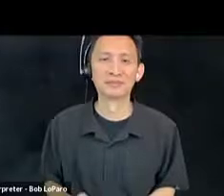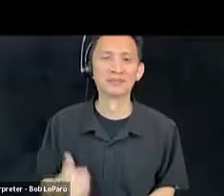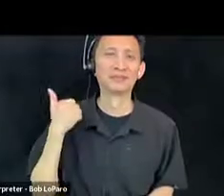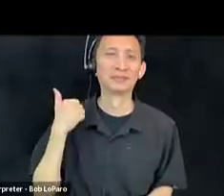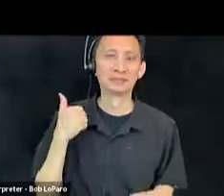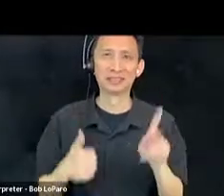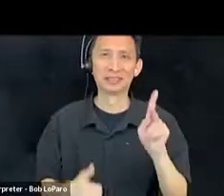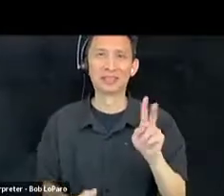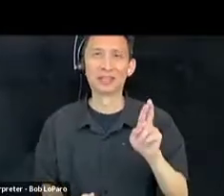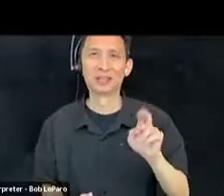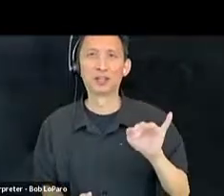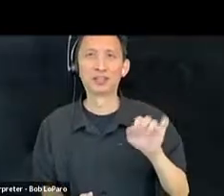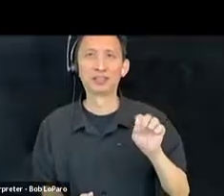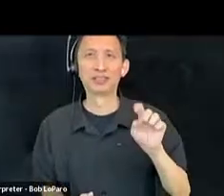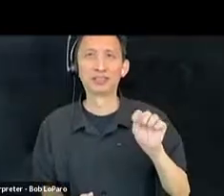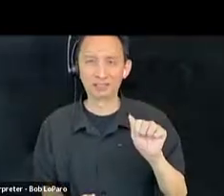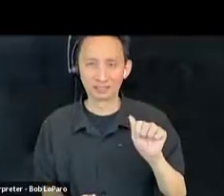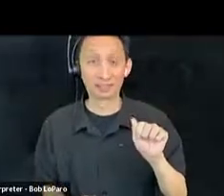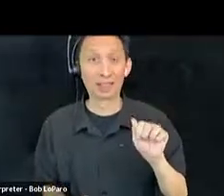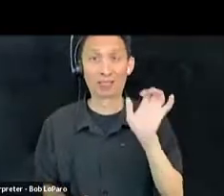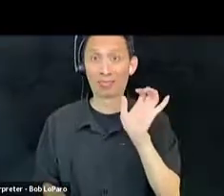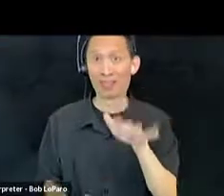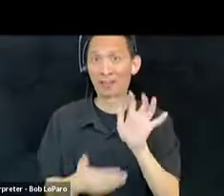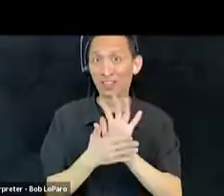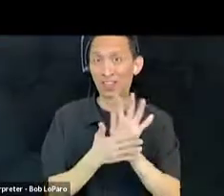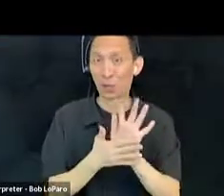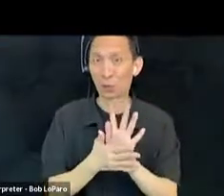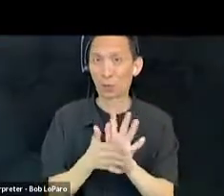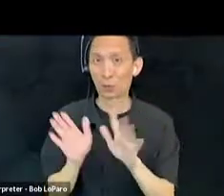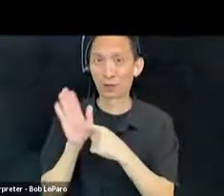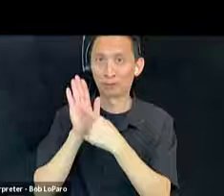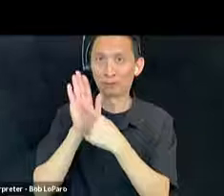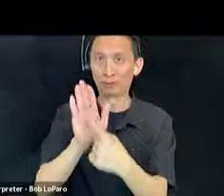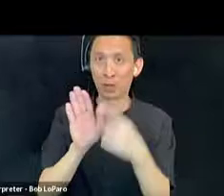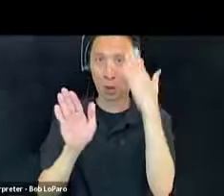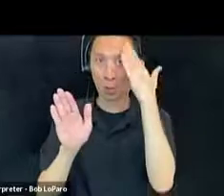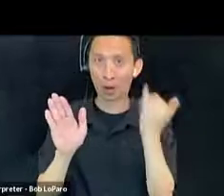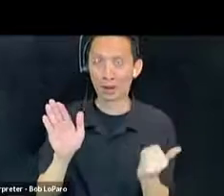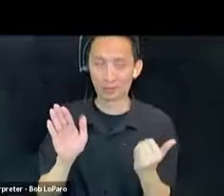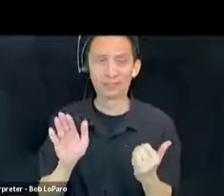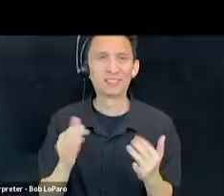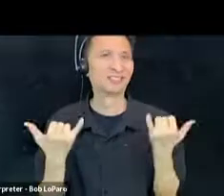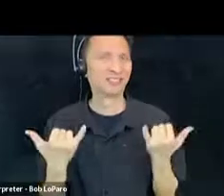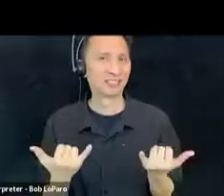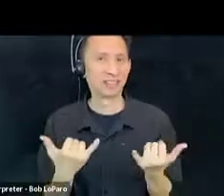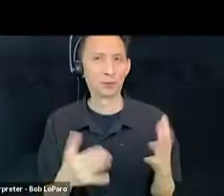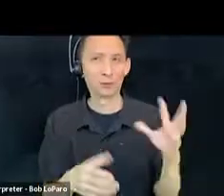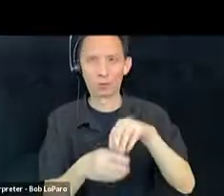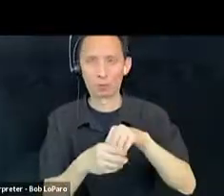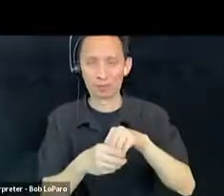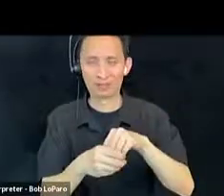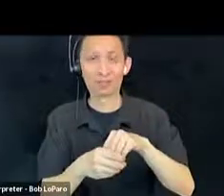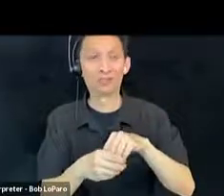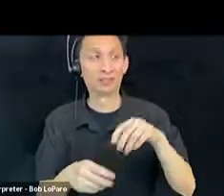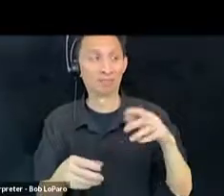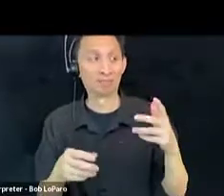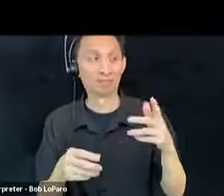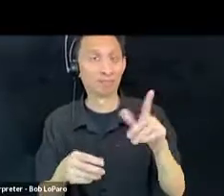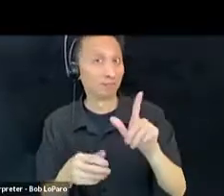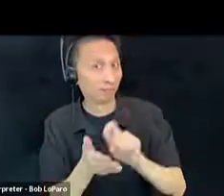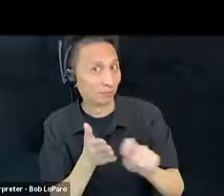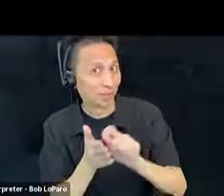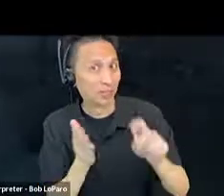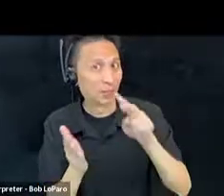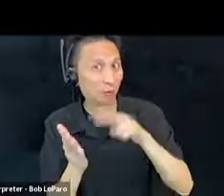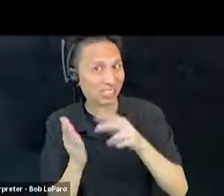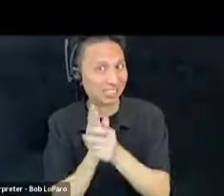so i included this example because like i had mentioned before this is a great place to incorporate more than just literacy skills more than just